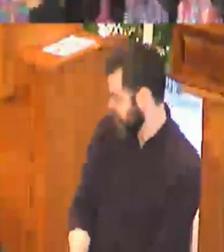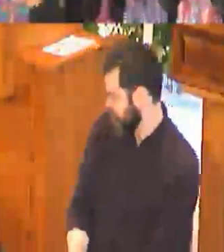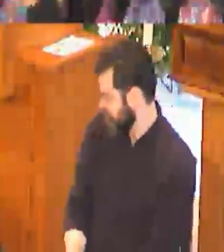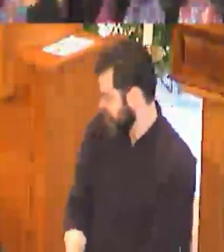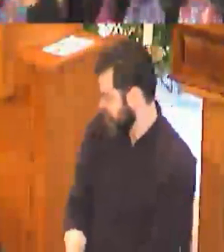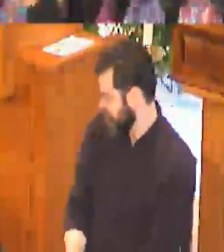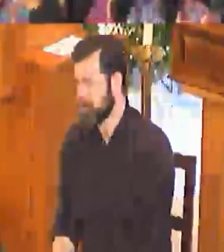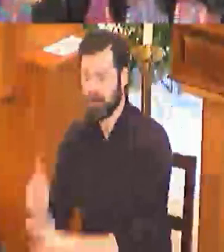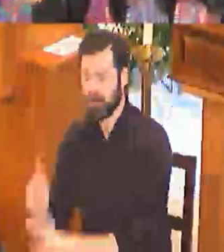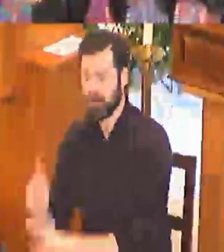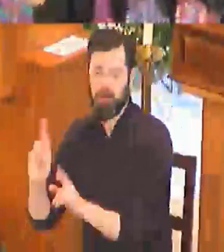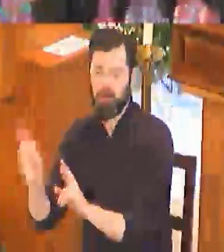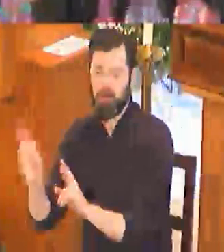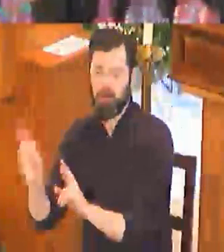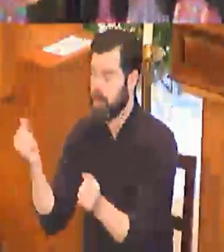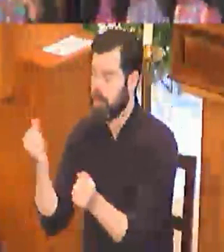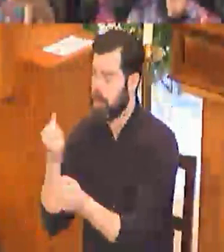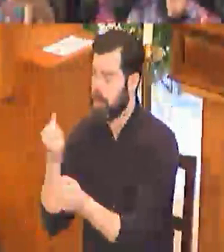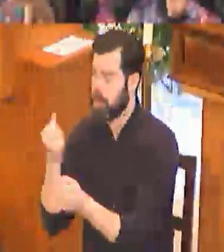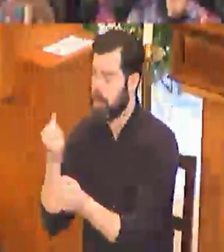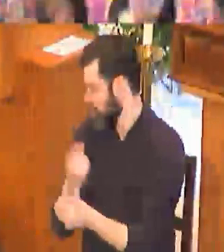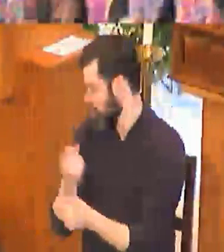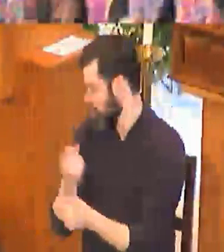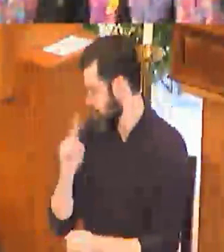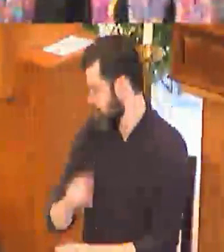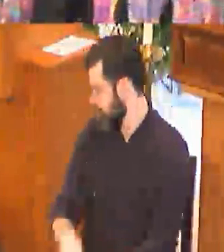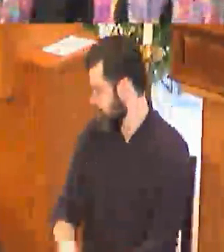Here we go, y'all.